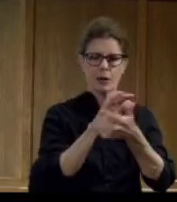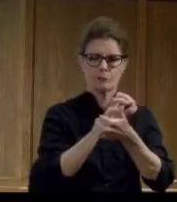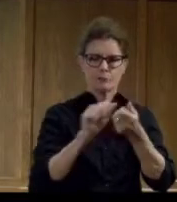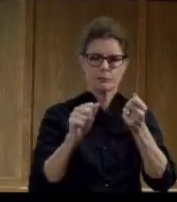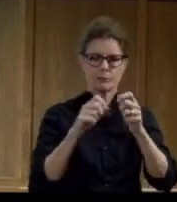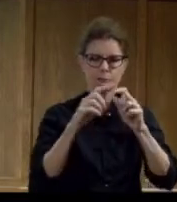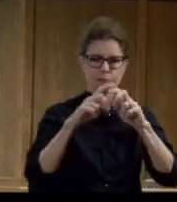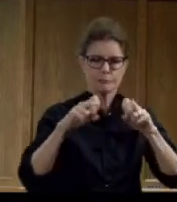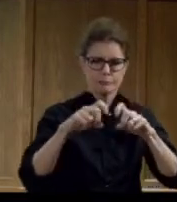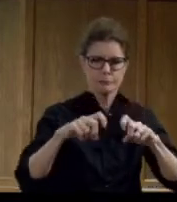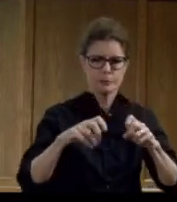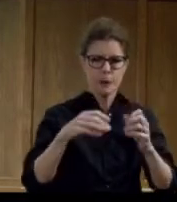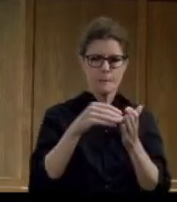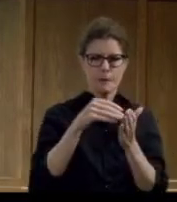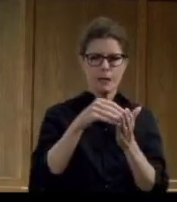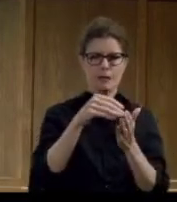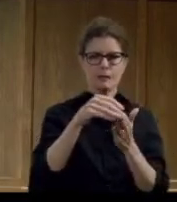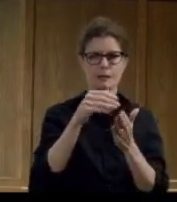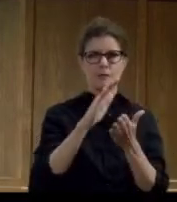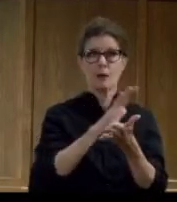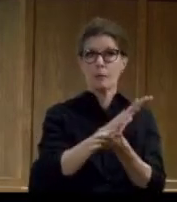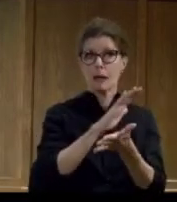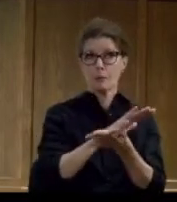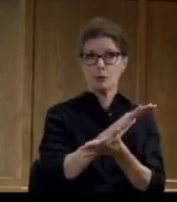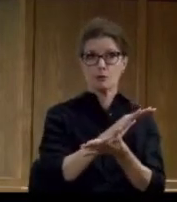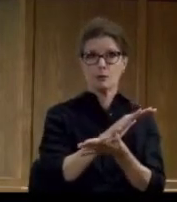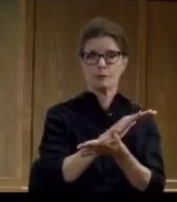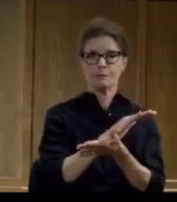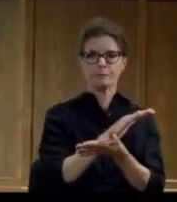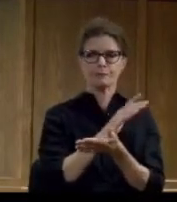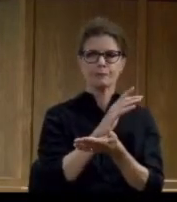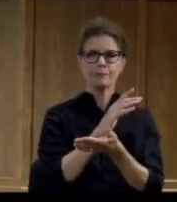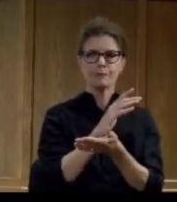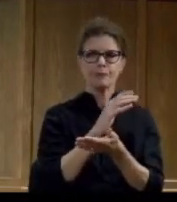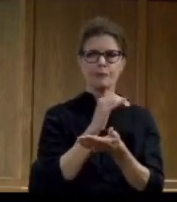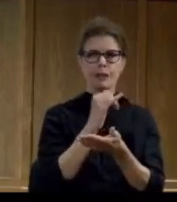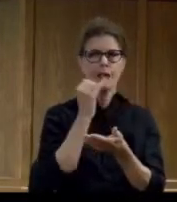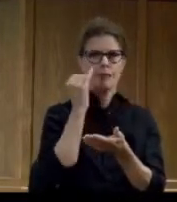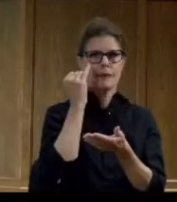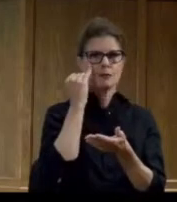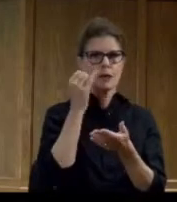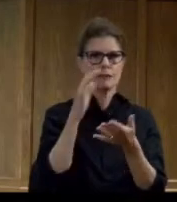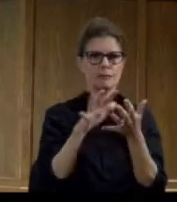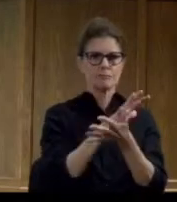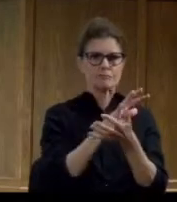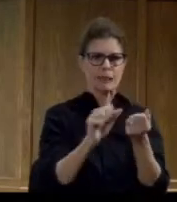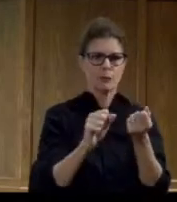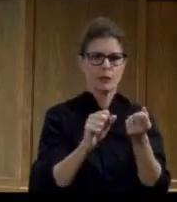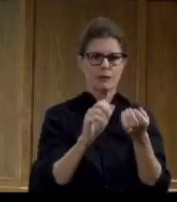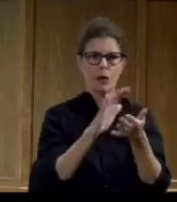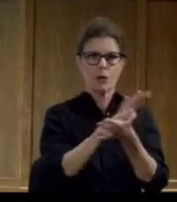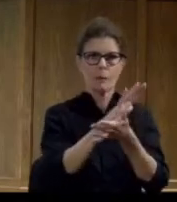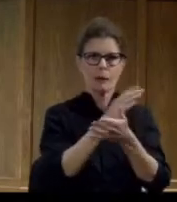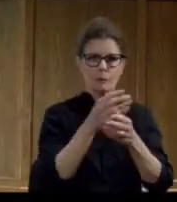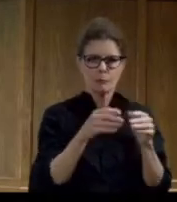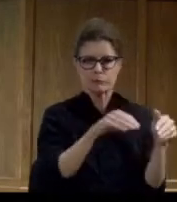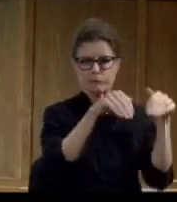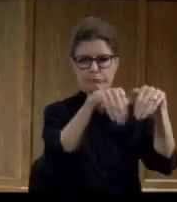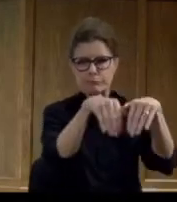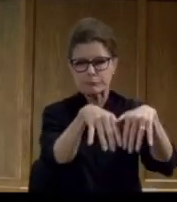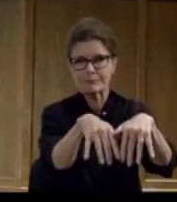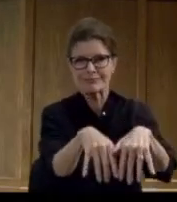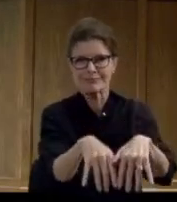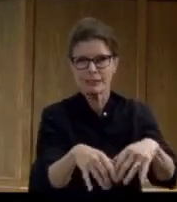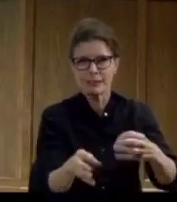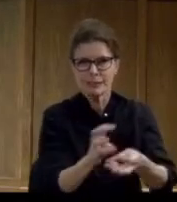of documents, which if they didn't shred this paper, it would definitely indict them as far as all the things they had done. And so all these execs